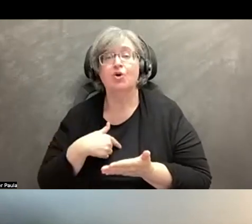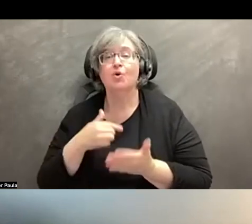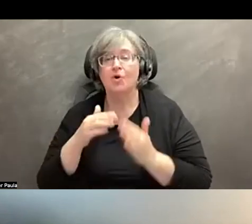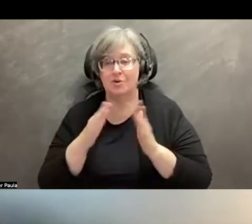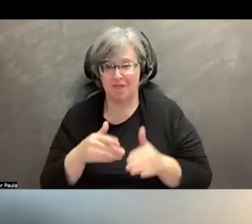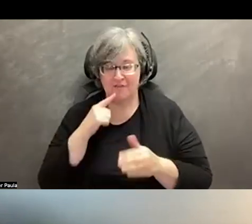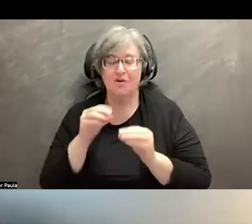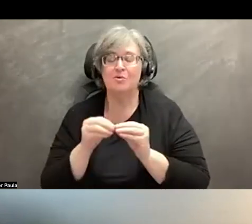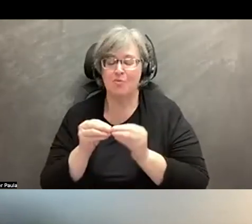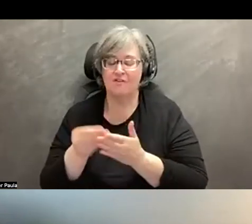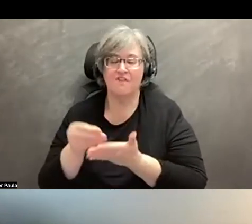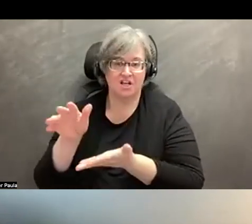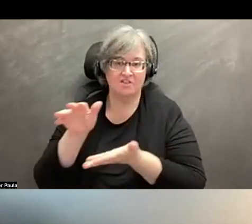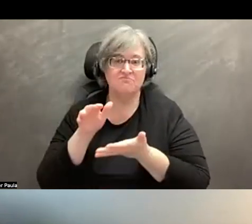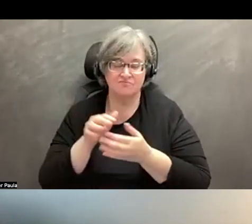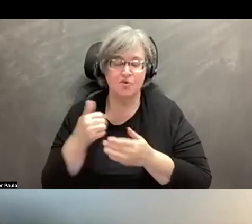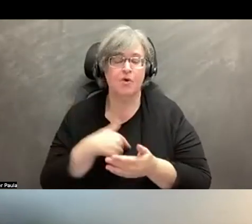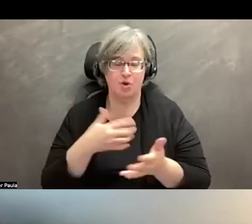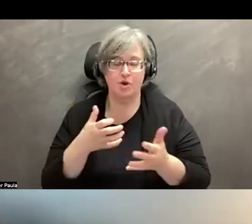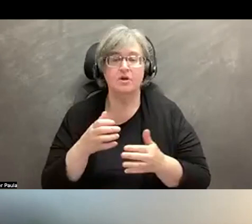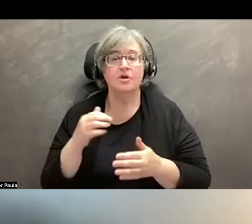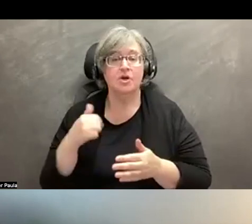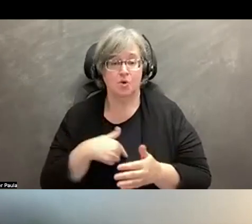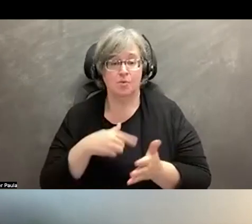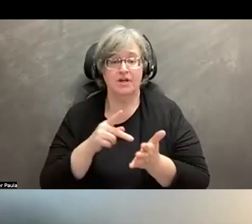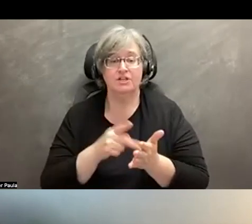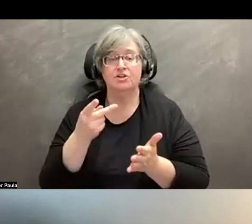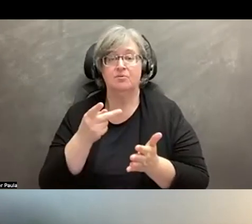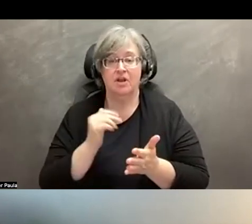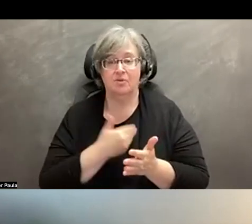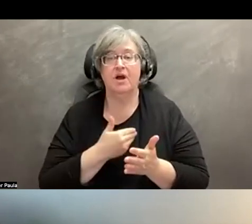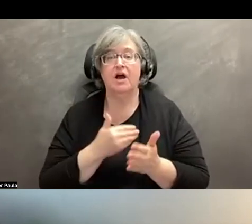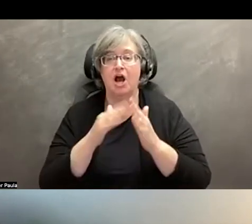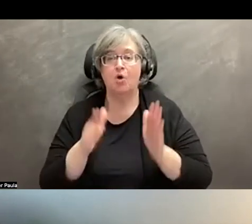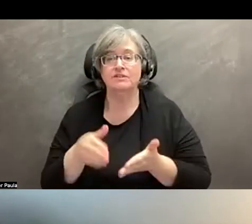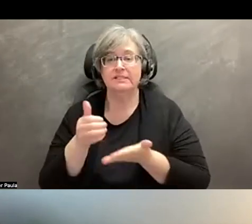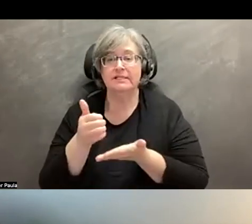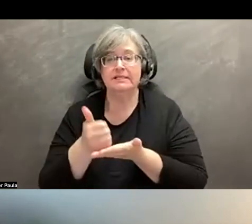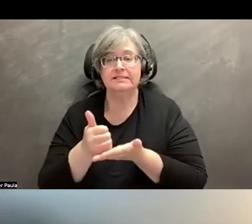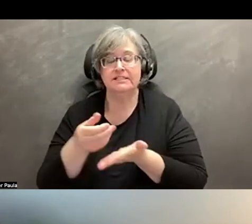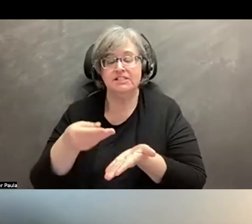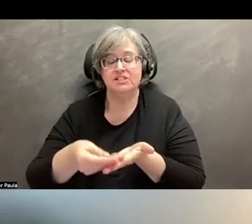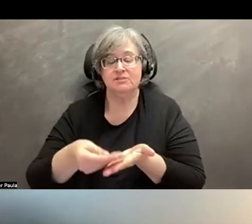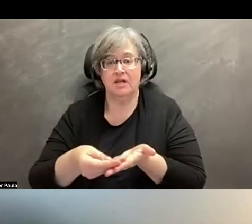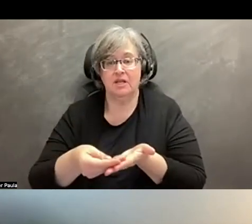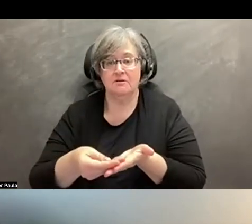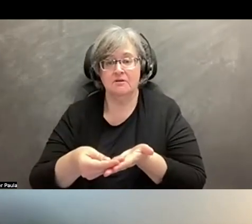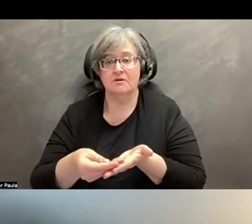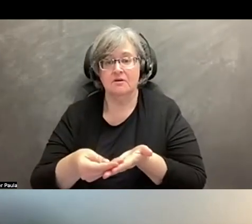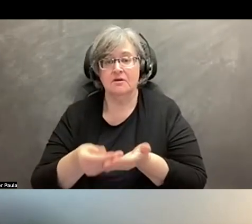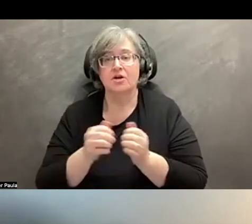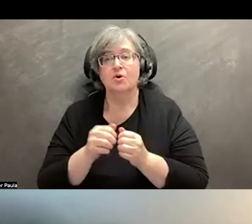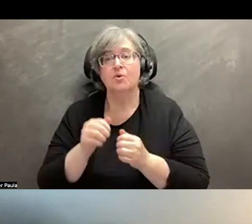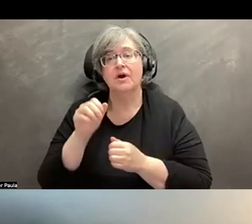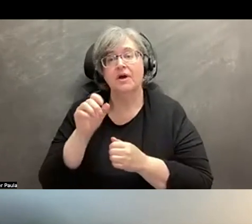more funding. And we have more than doubled our housing assistance money in our state with the DV